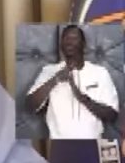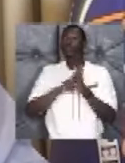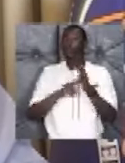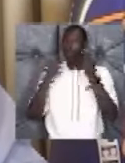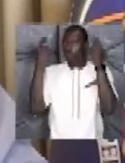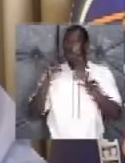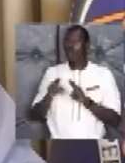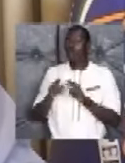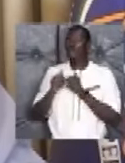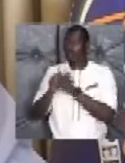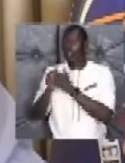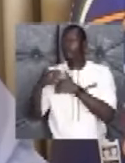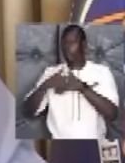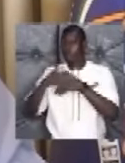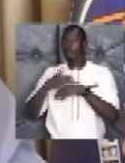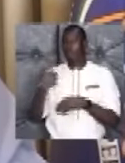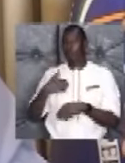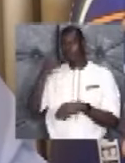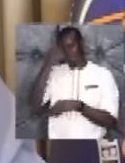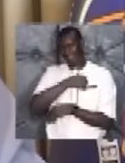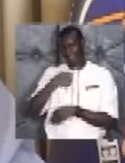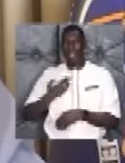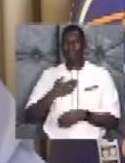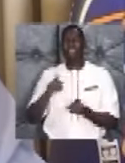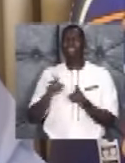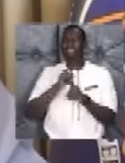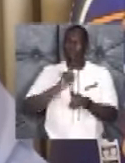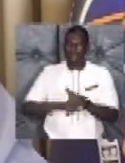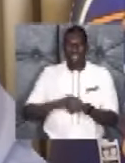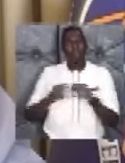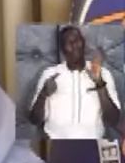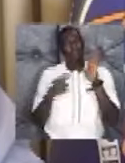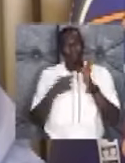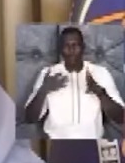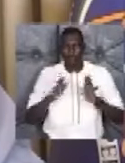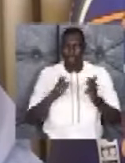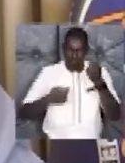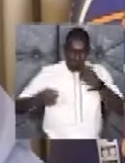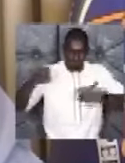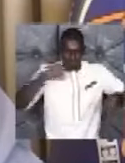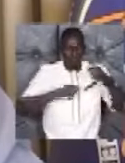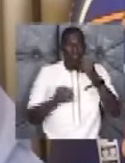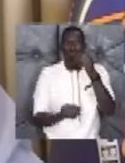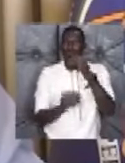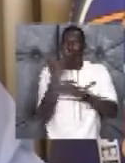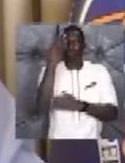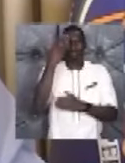rule of law and meaningfully contribute to nation building.